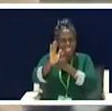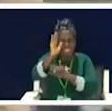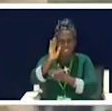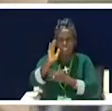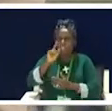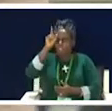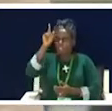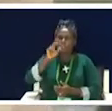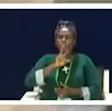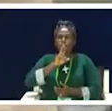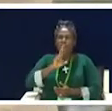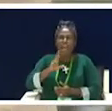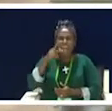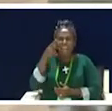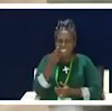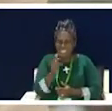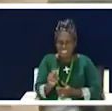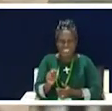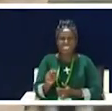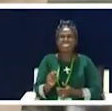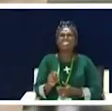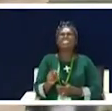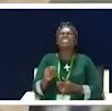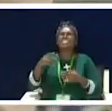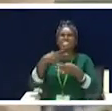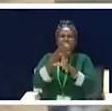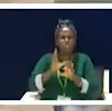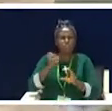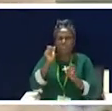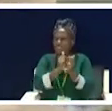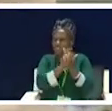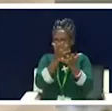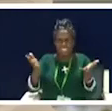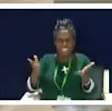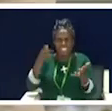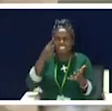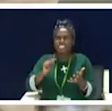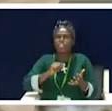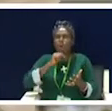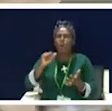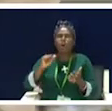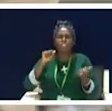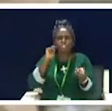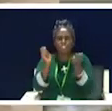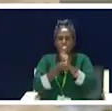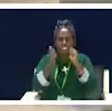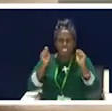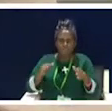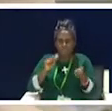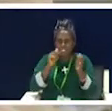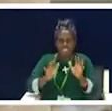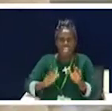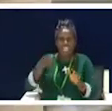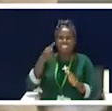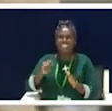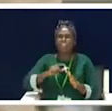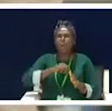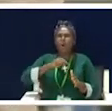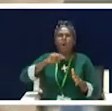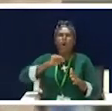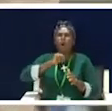the uncreated creator, the unchangeable changer, the unkillable killer,